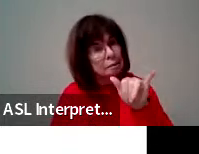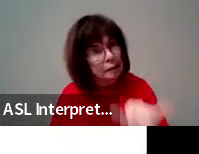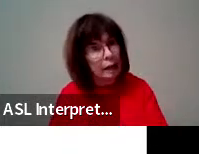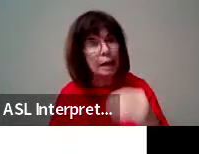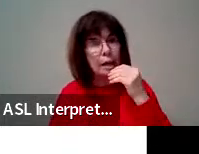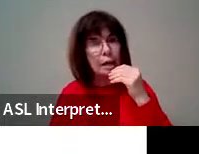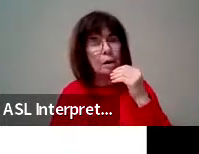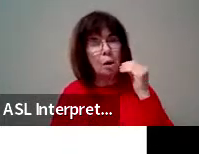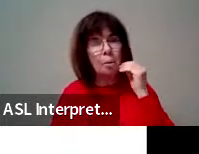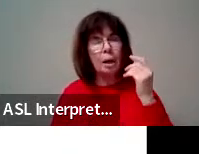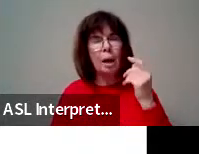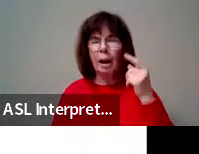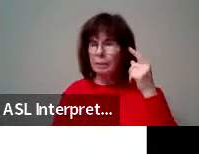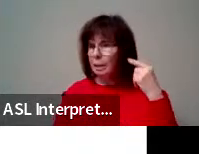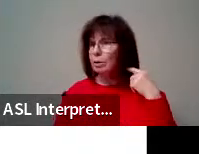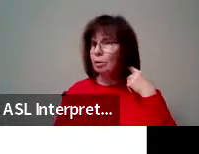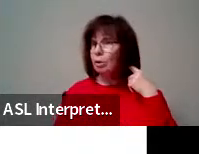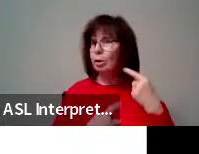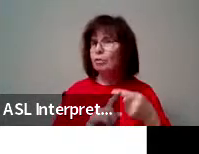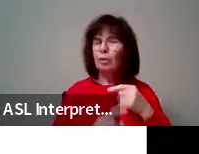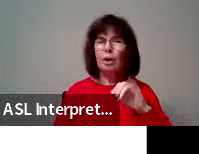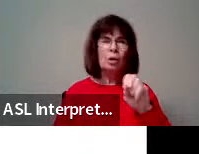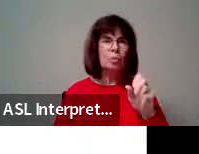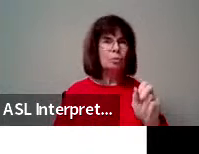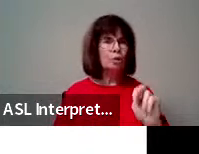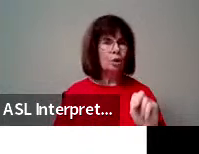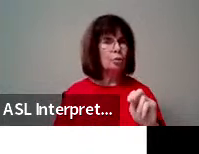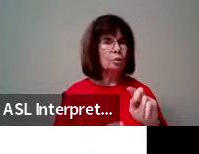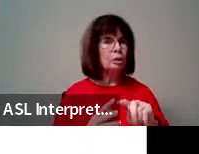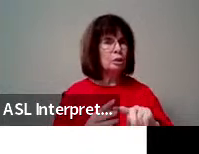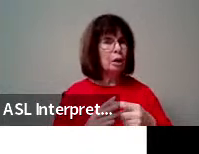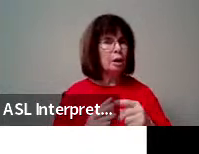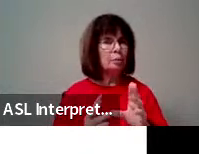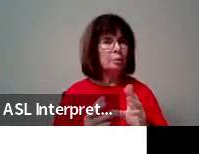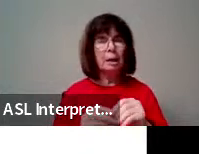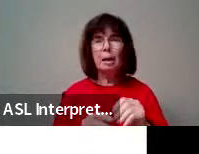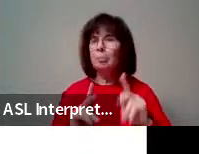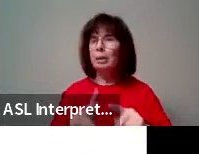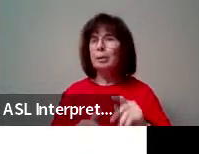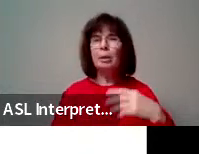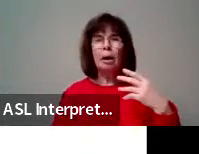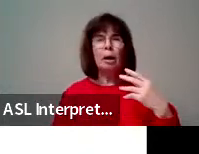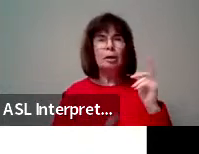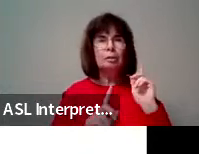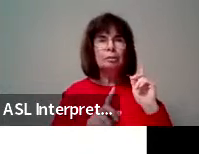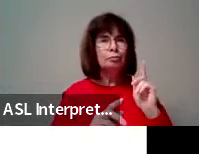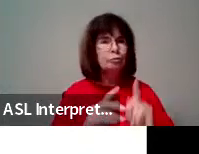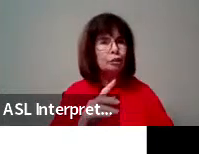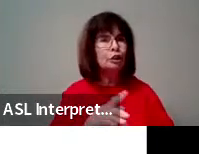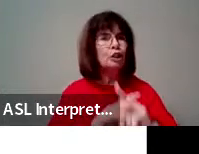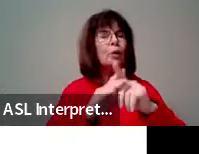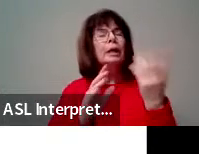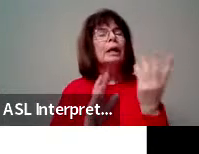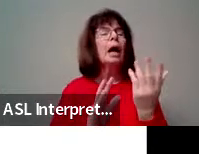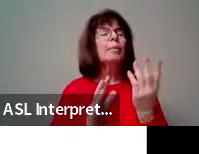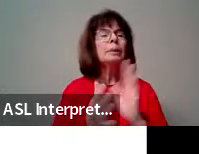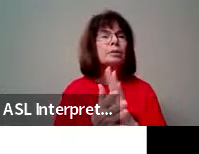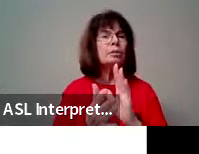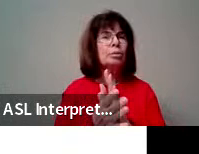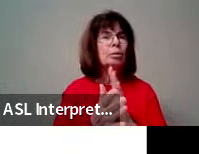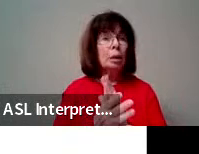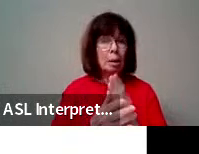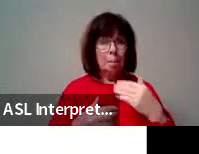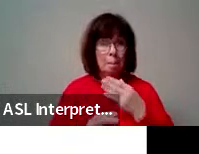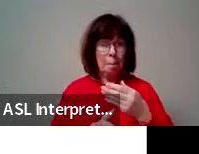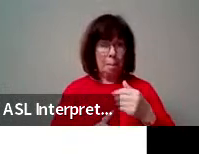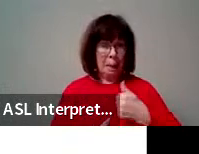from Joan Edelstein, people are going out sick. They're going to school sick. I'm in isolation for COVID right now myself. I've